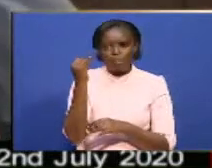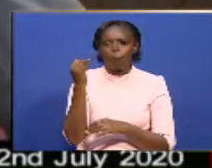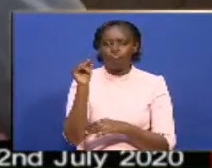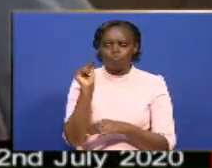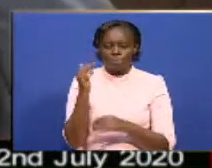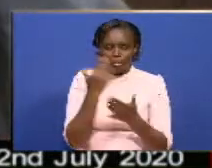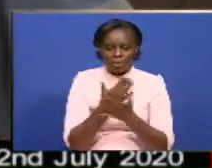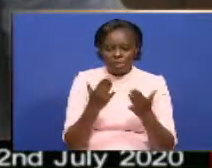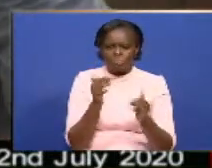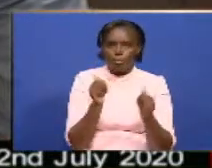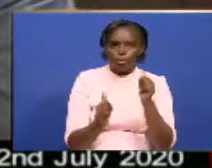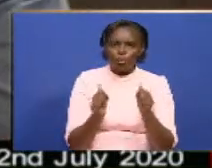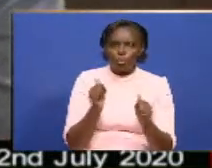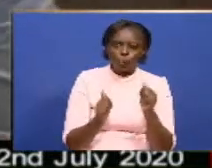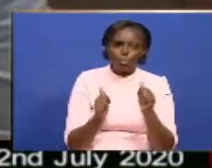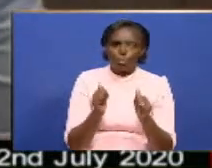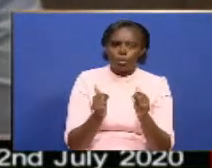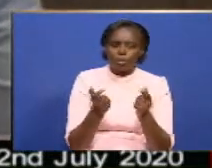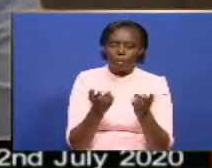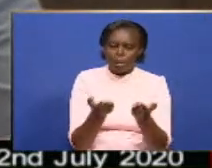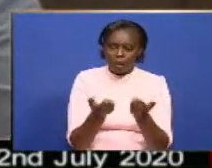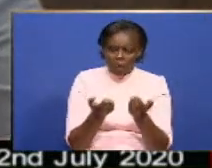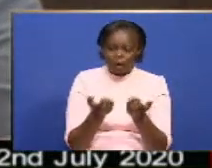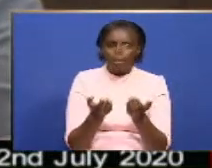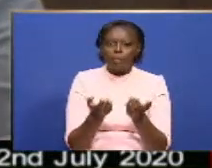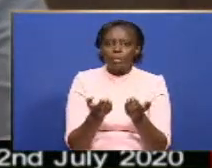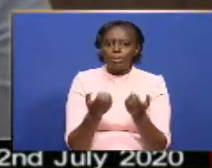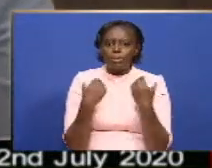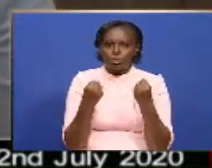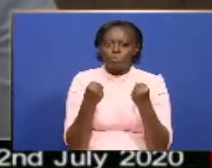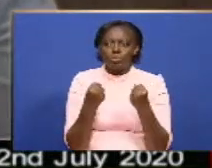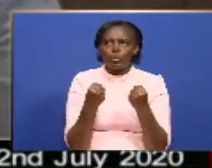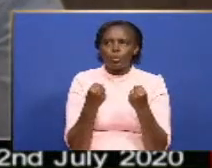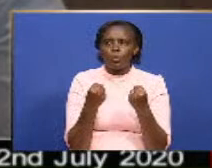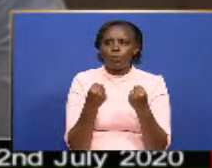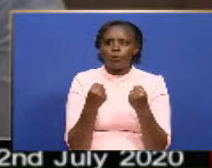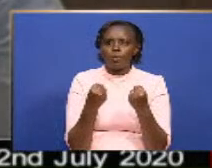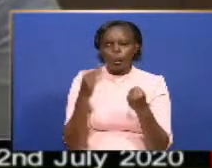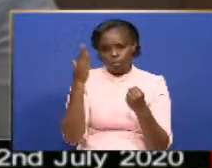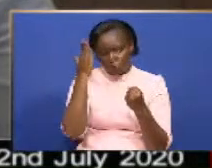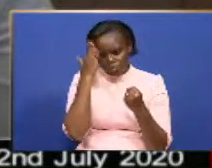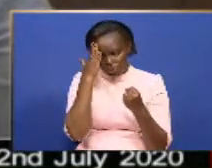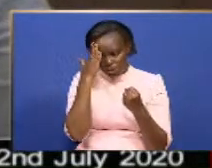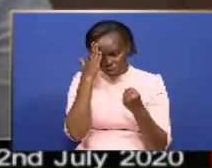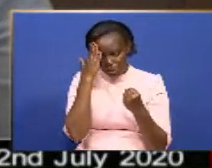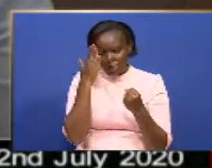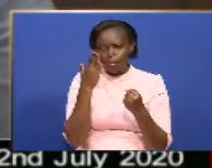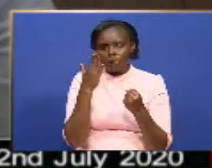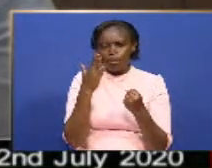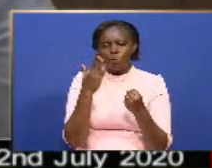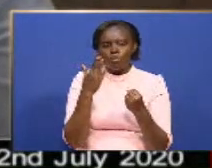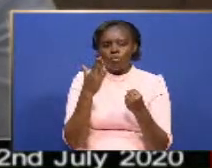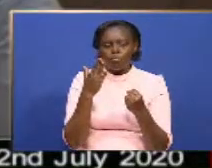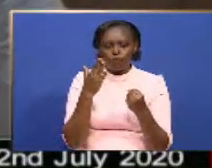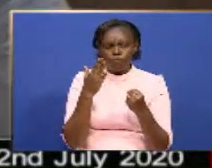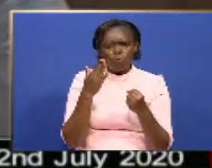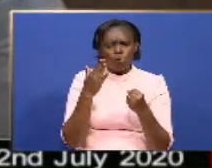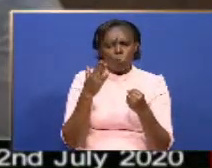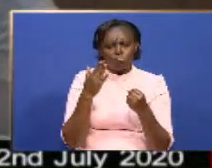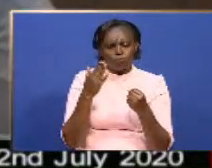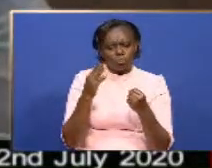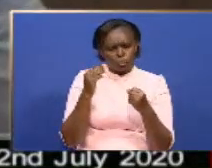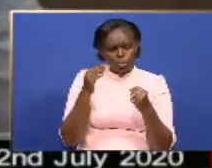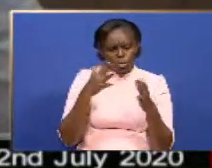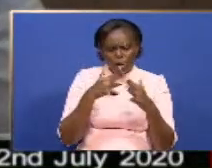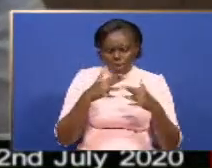something that needs to be strongly considered, especially for genuine refugees that have gone